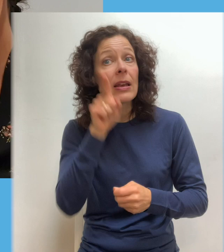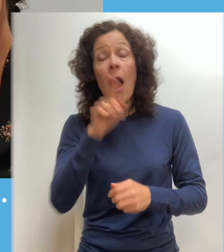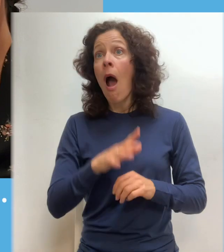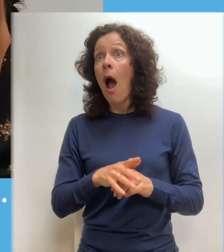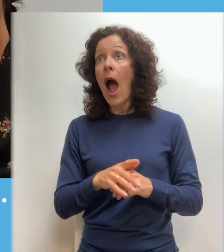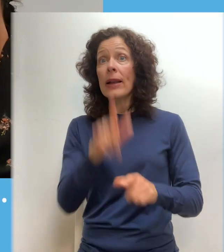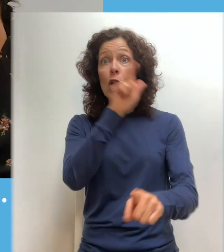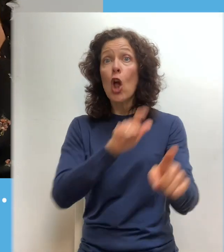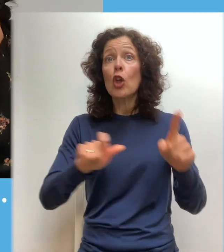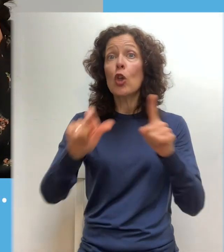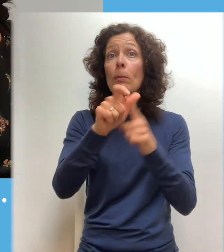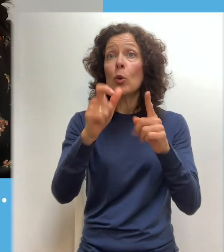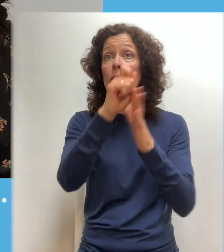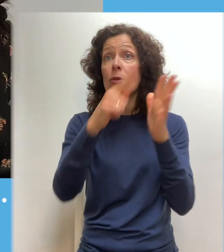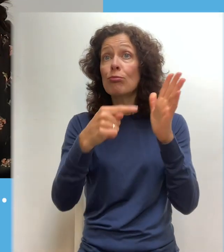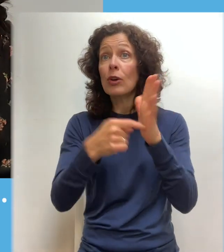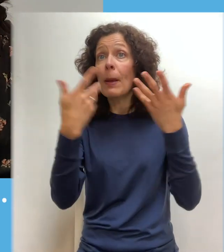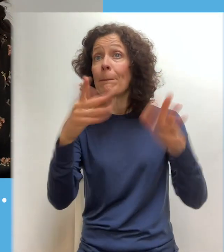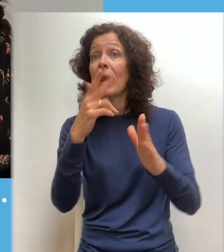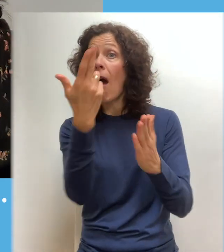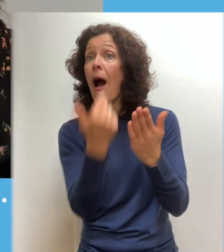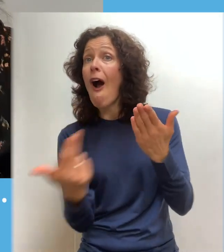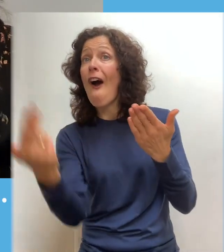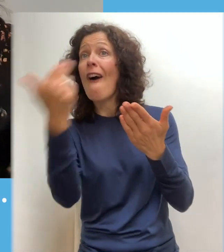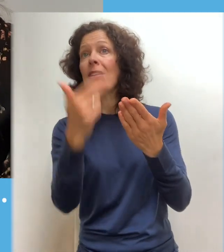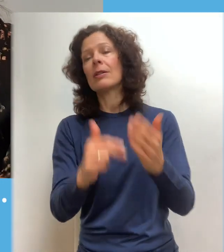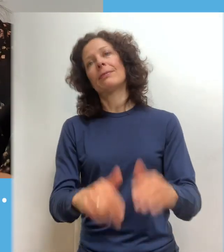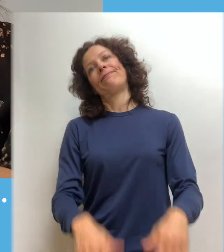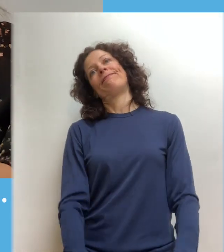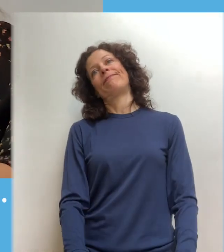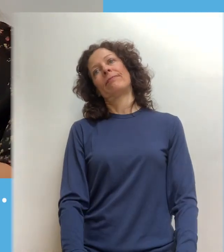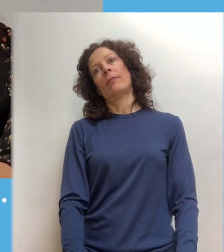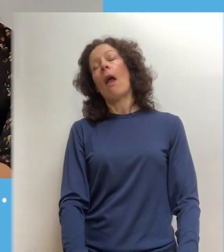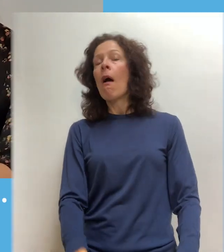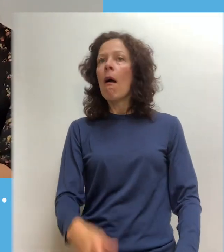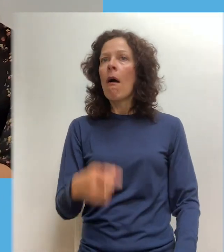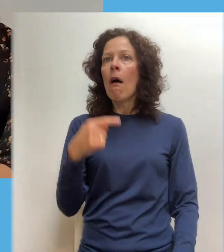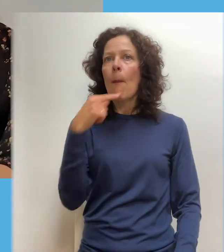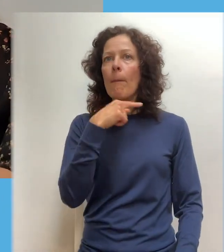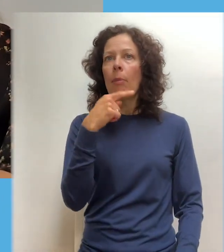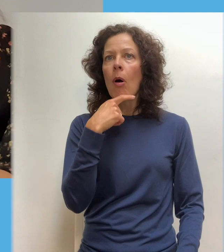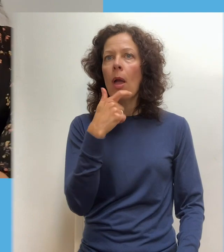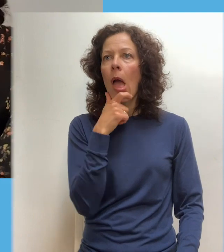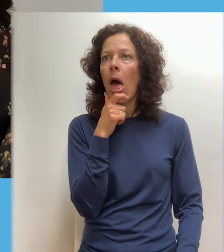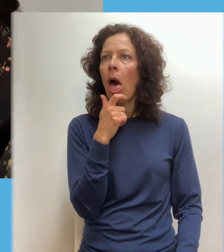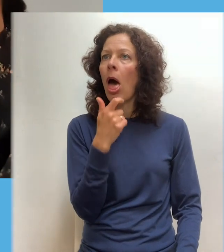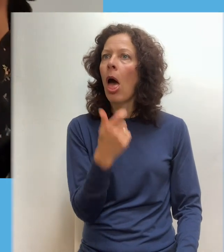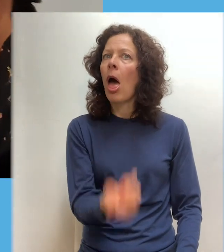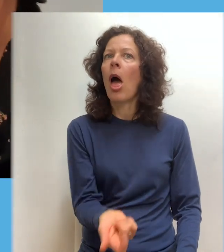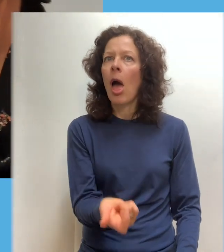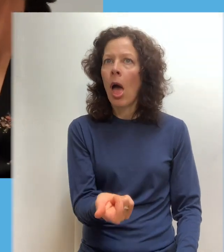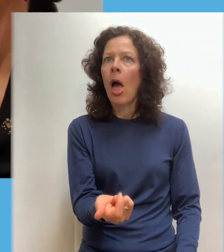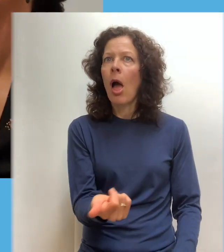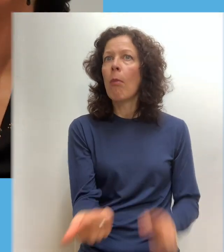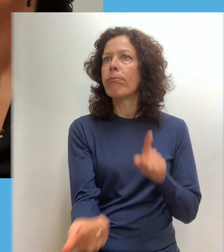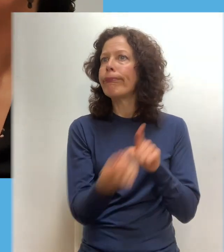Shanice. Sunny's mouth fell open in shock.